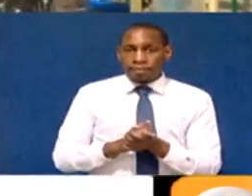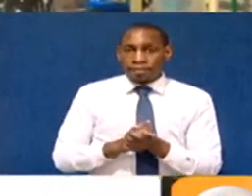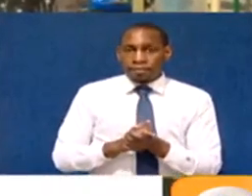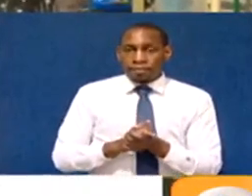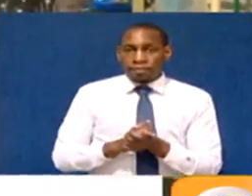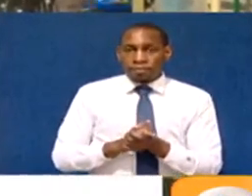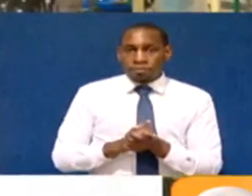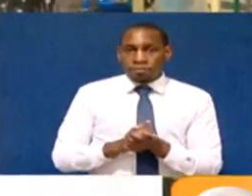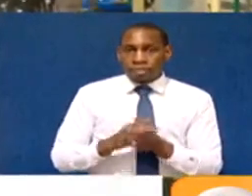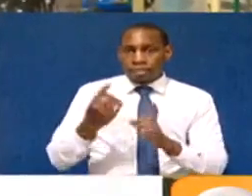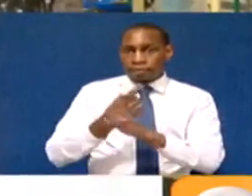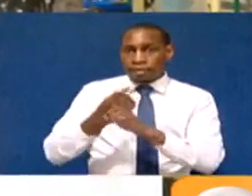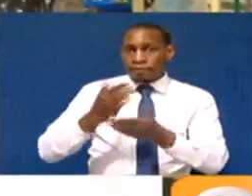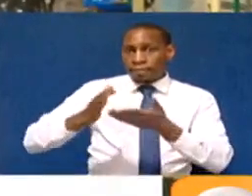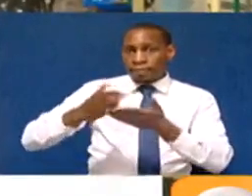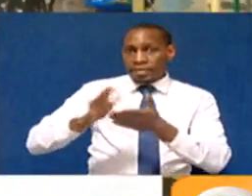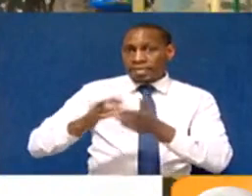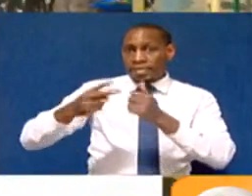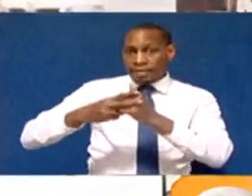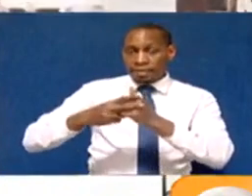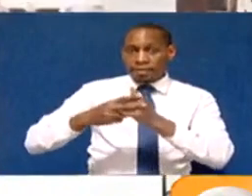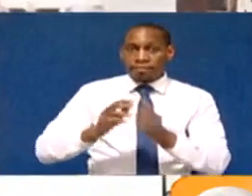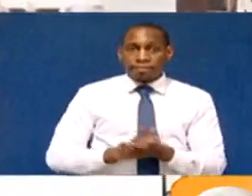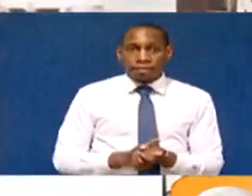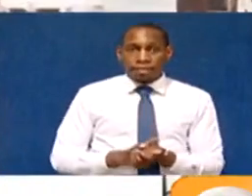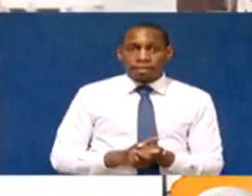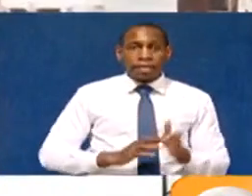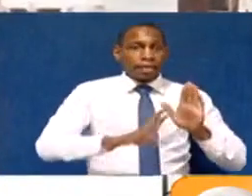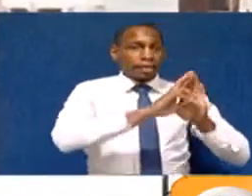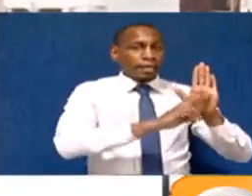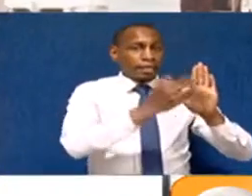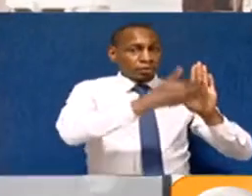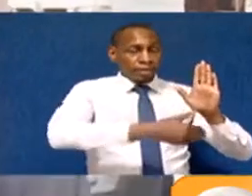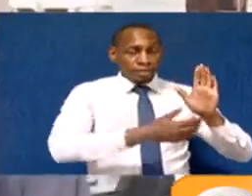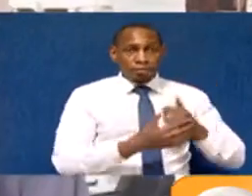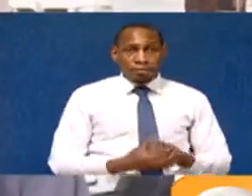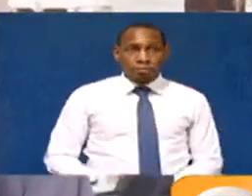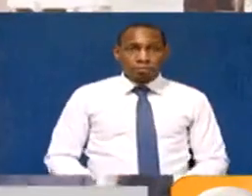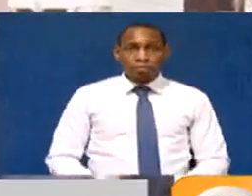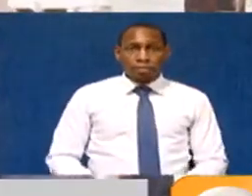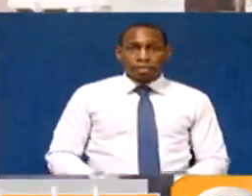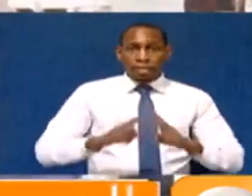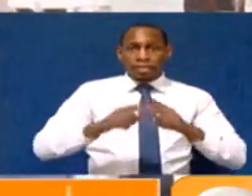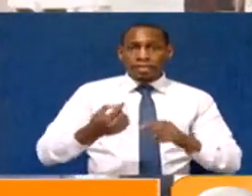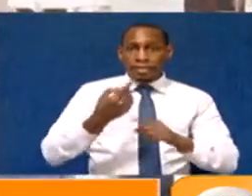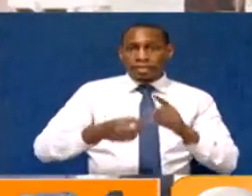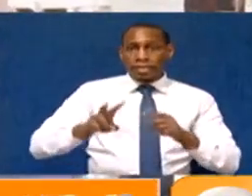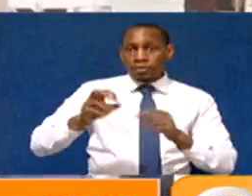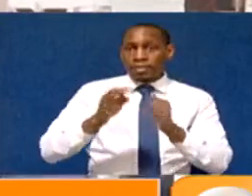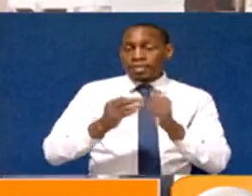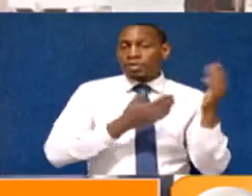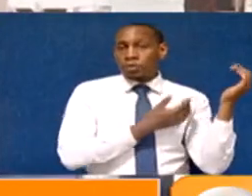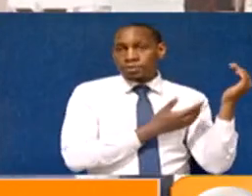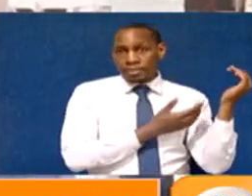carrier, we have the crash guard, and there was battery water. These regulations, from 2013, we had